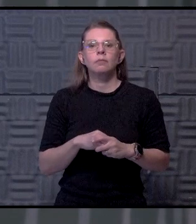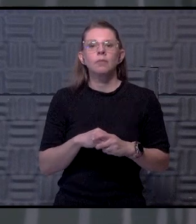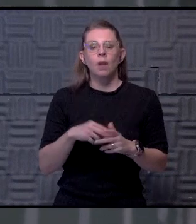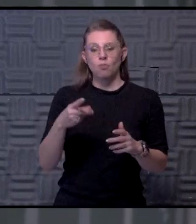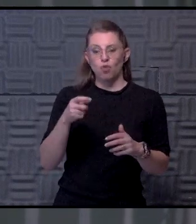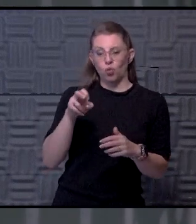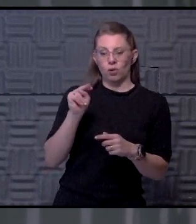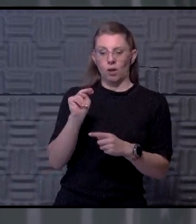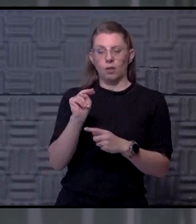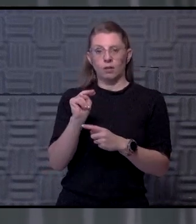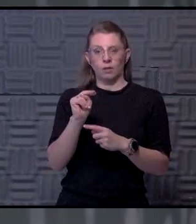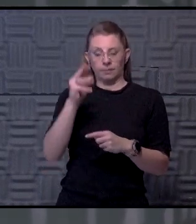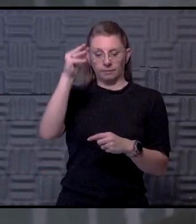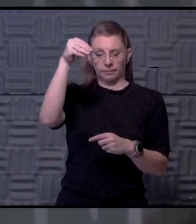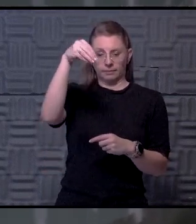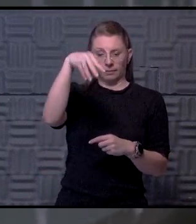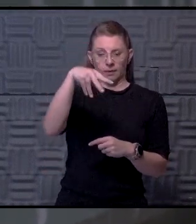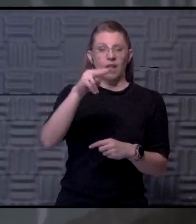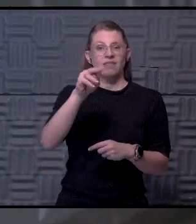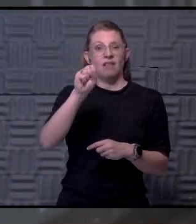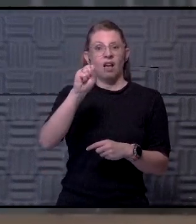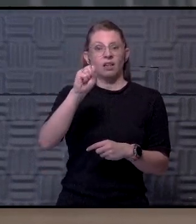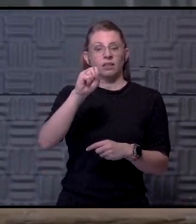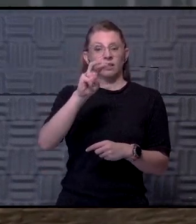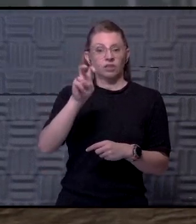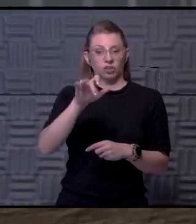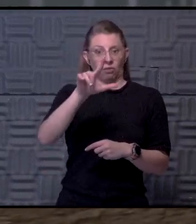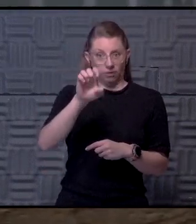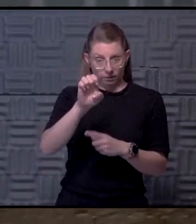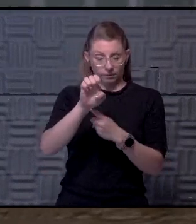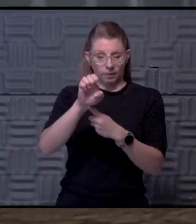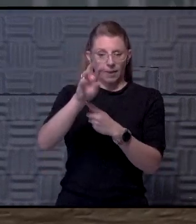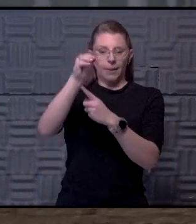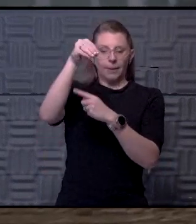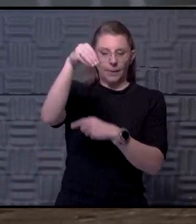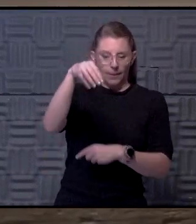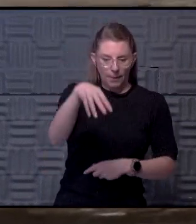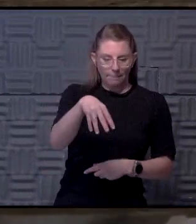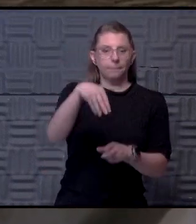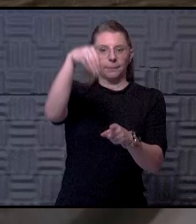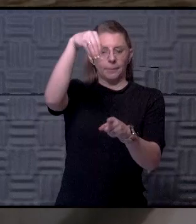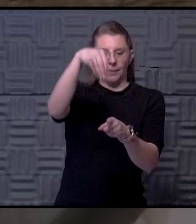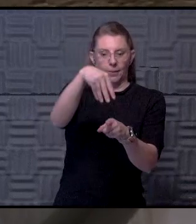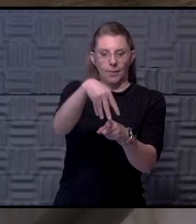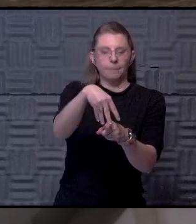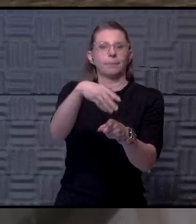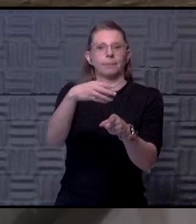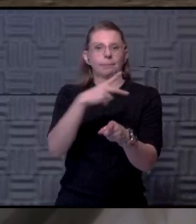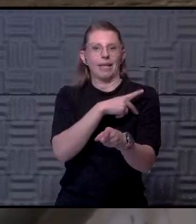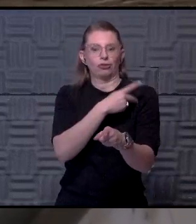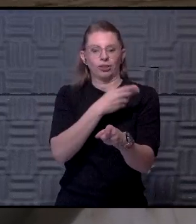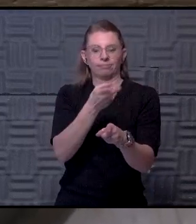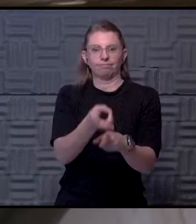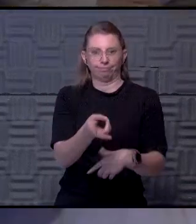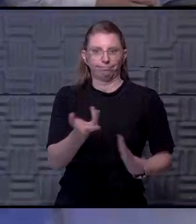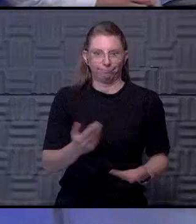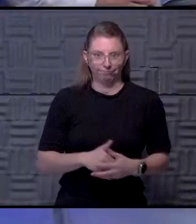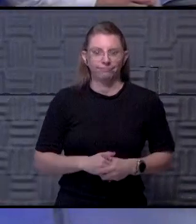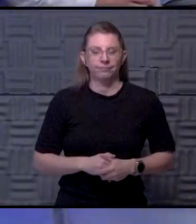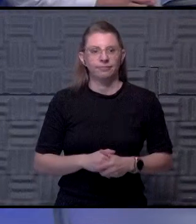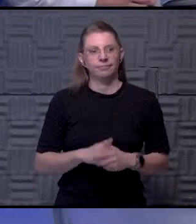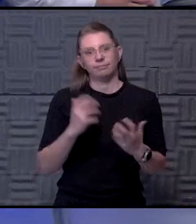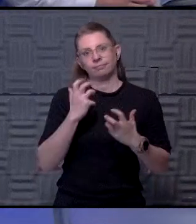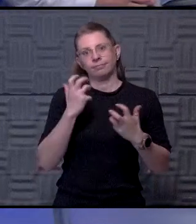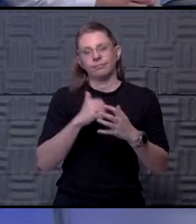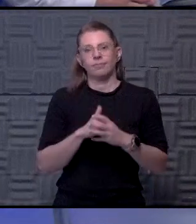funneled to the nozzle where the protons or radiation come out and are delivered to the patient. Wow, the whole thing